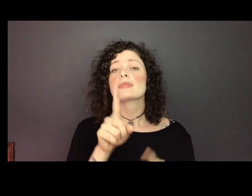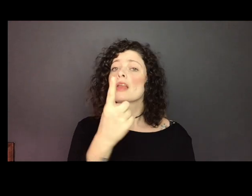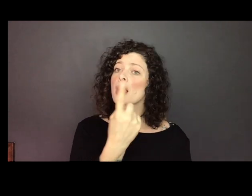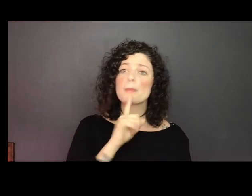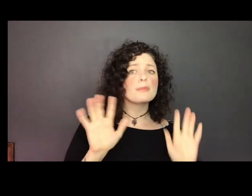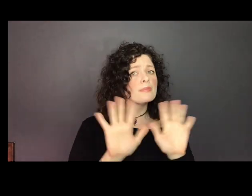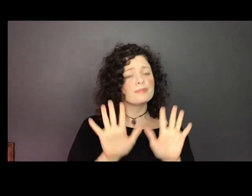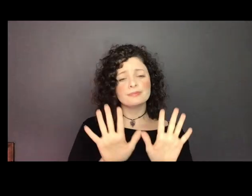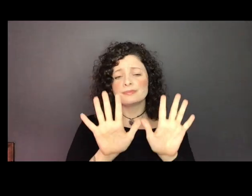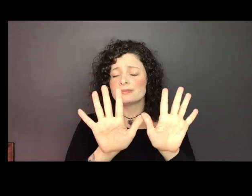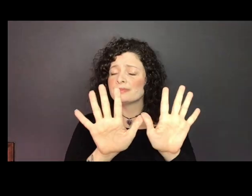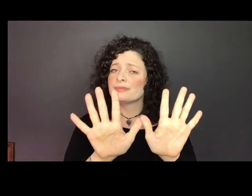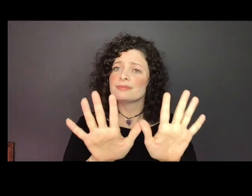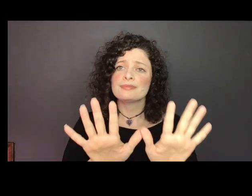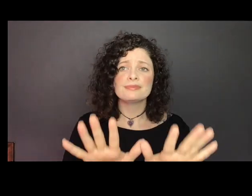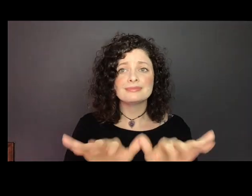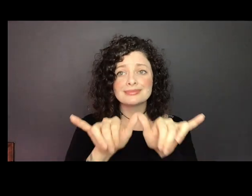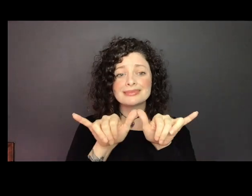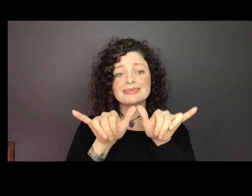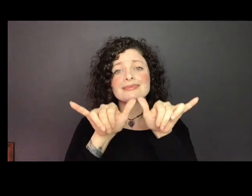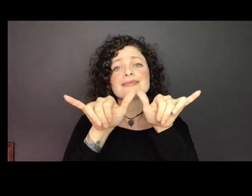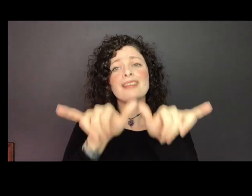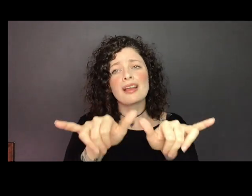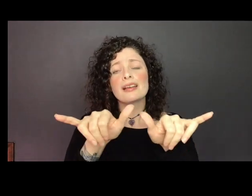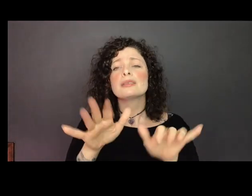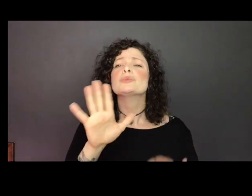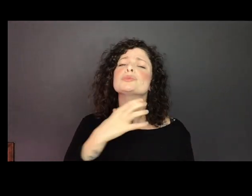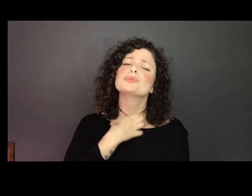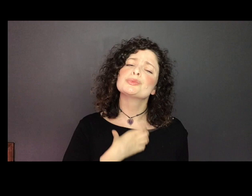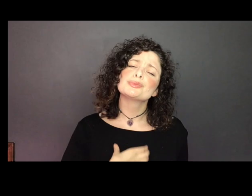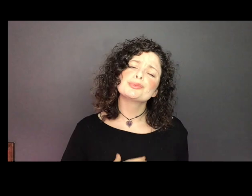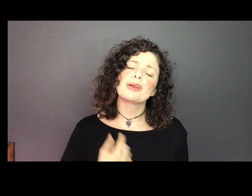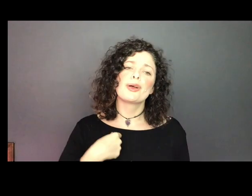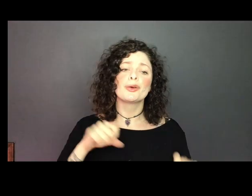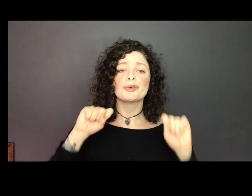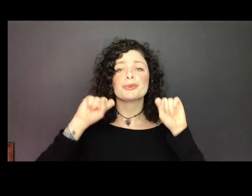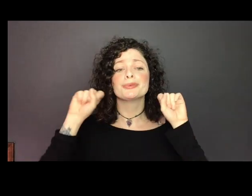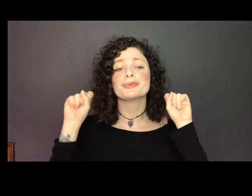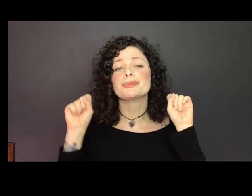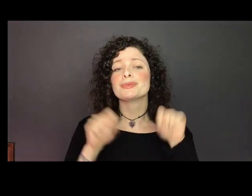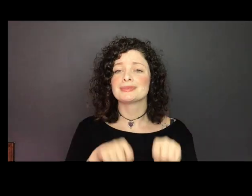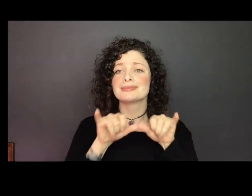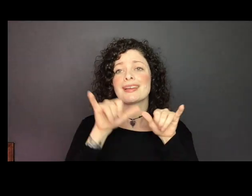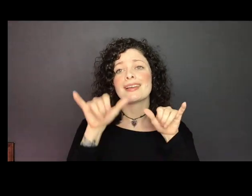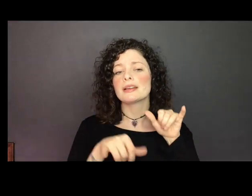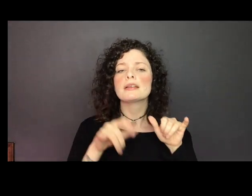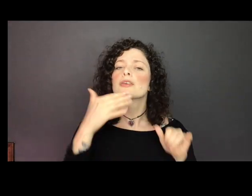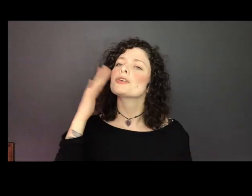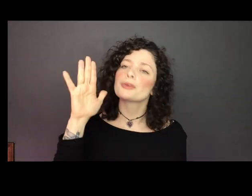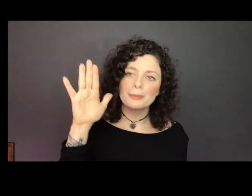Come, no, you can't come with me, stay. I wish I could